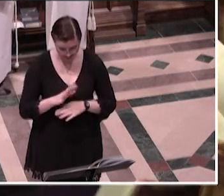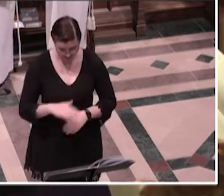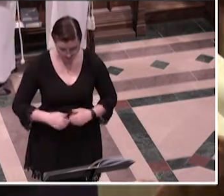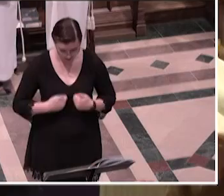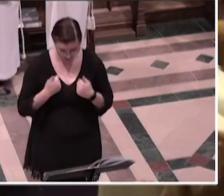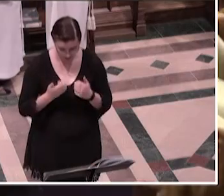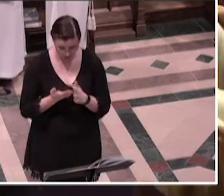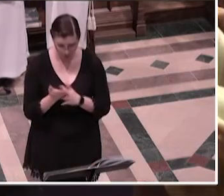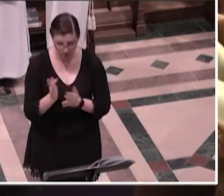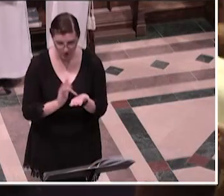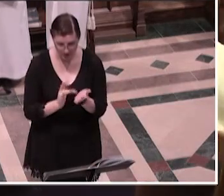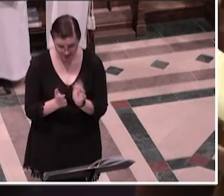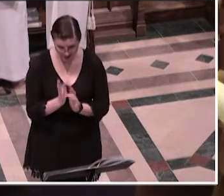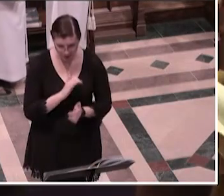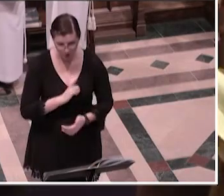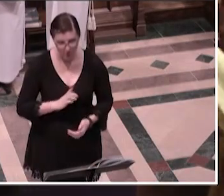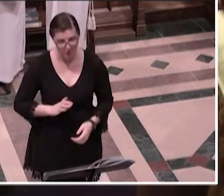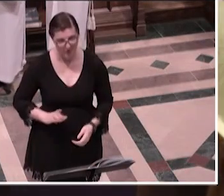Lord. Amen.